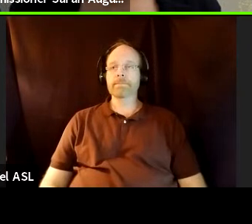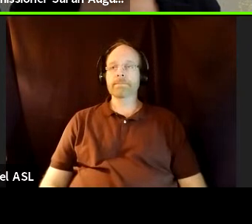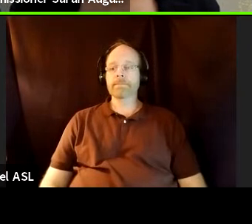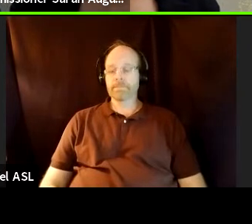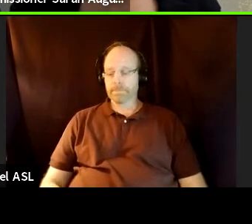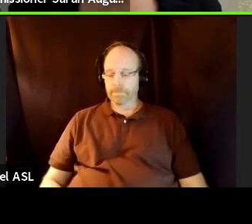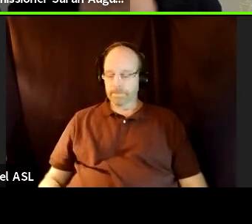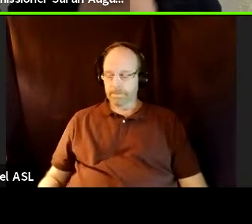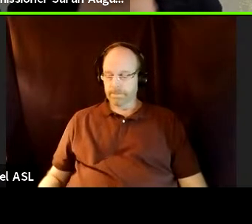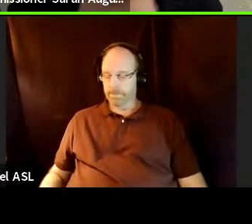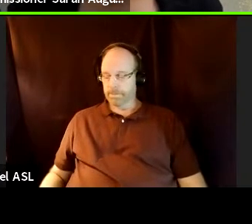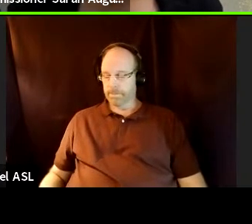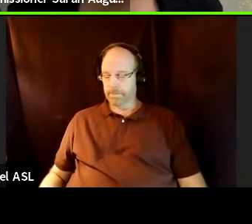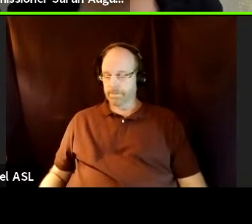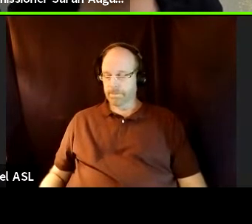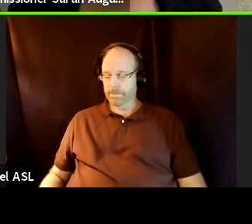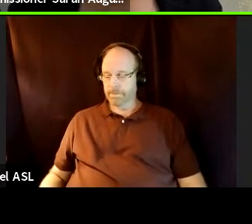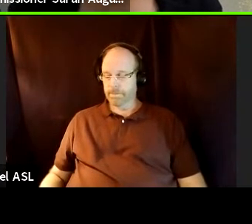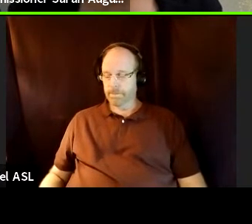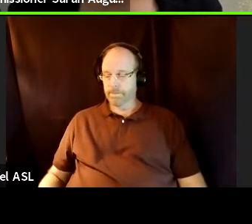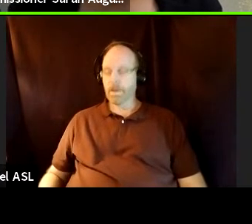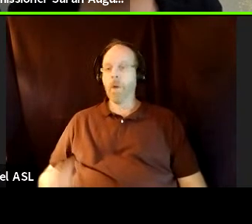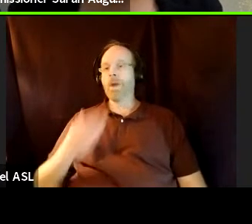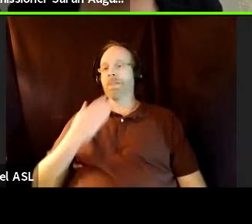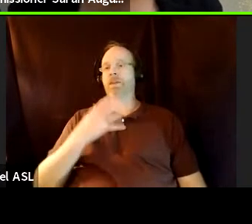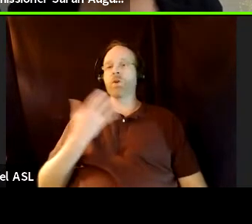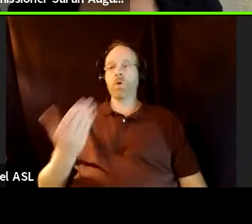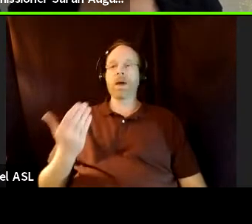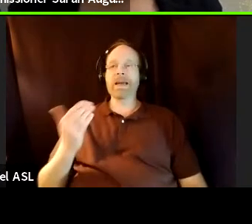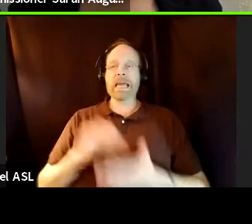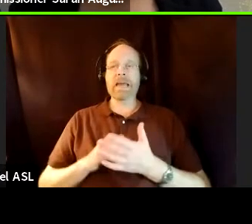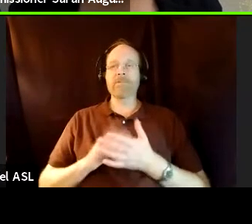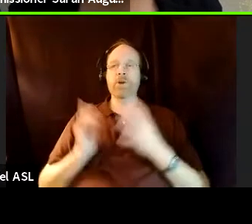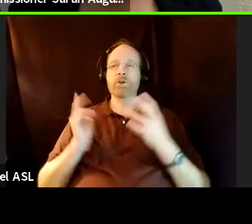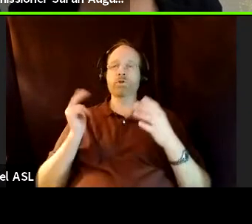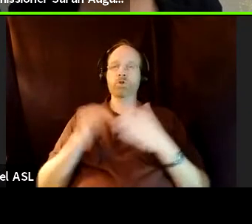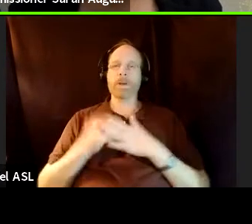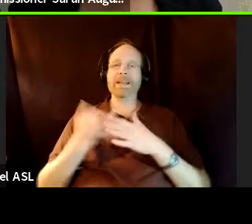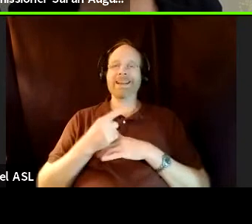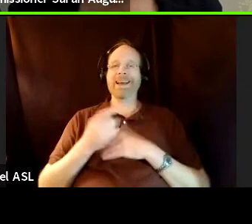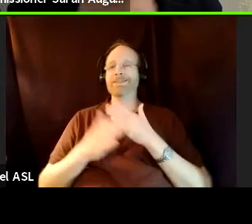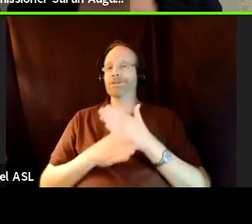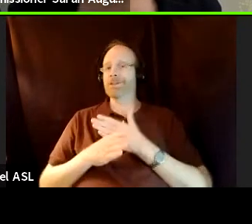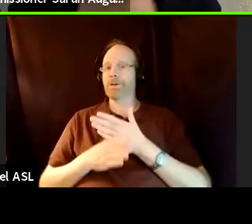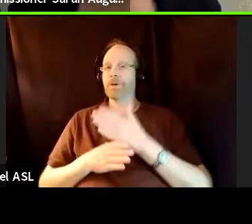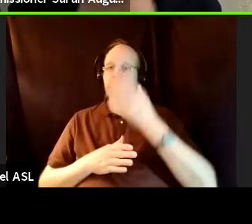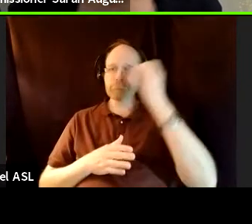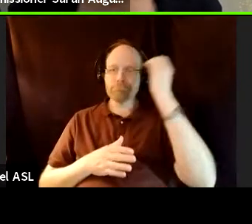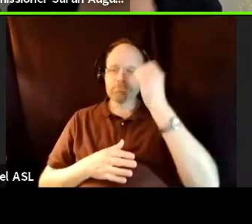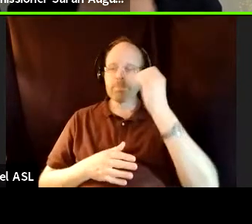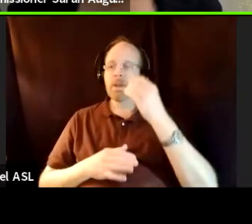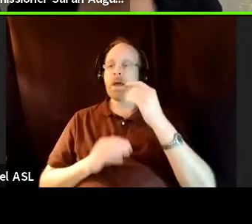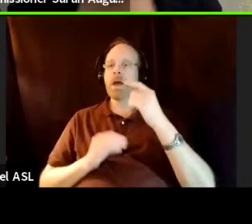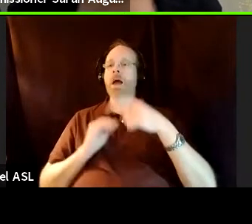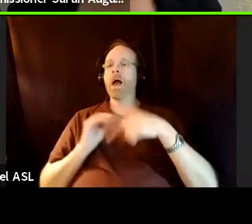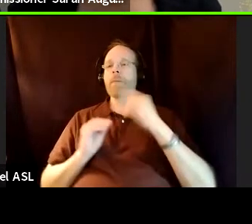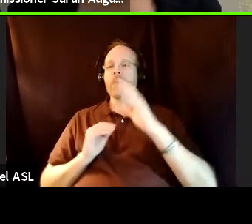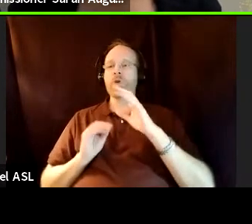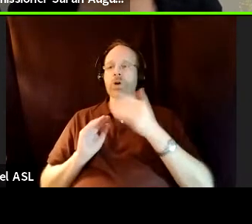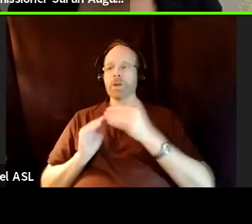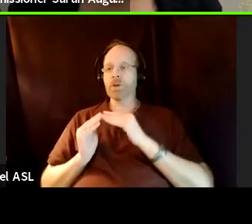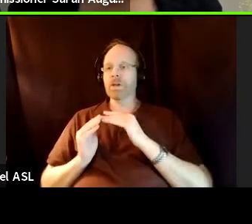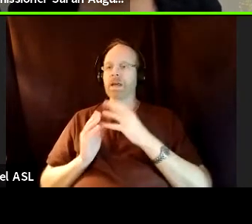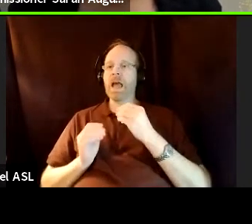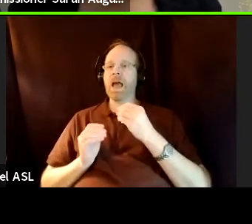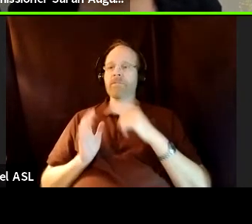Okay, seeing none, I want to thank you again for joining us today and for sharing your insights about your community and